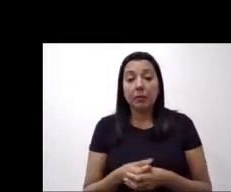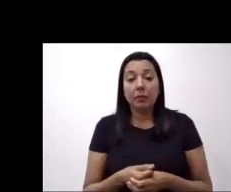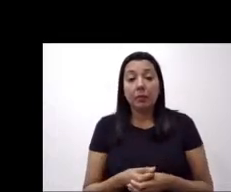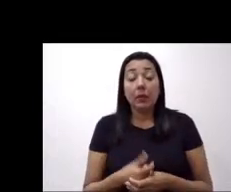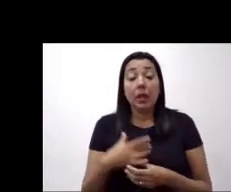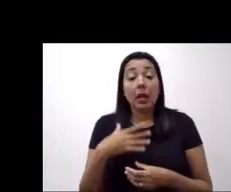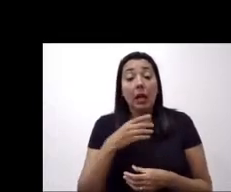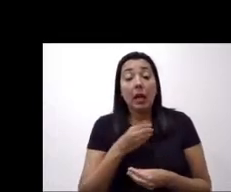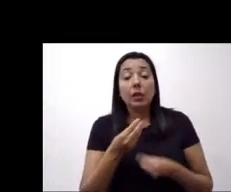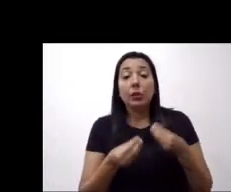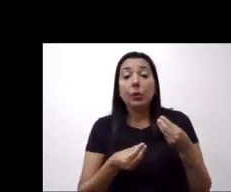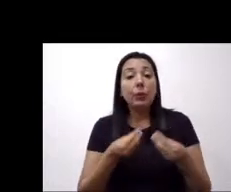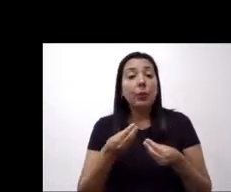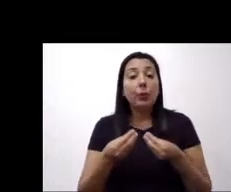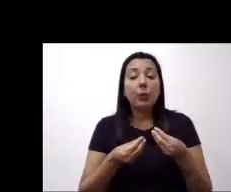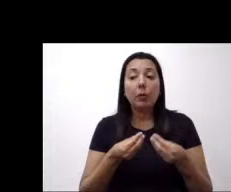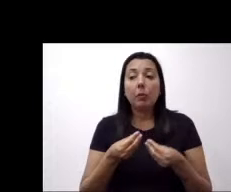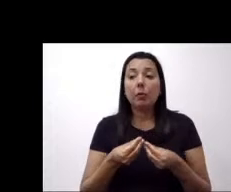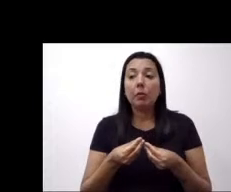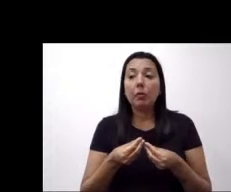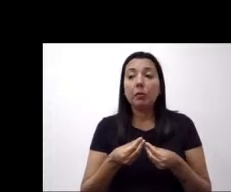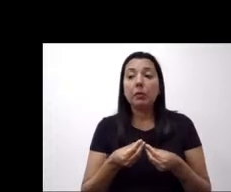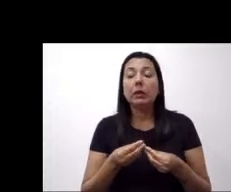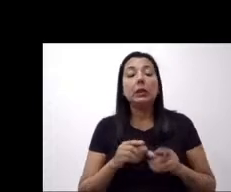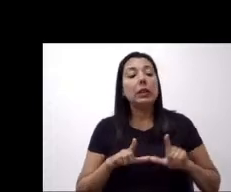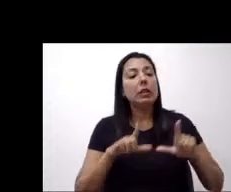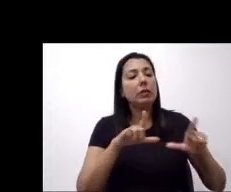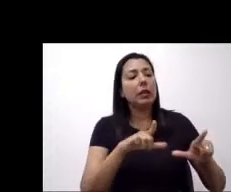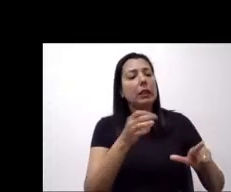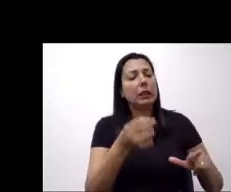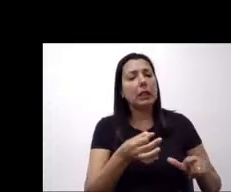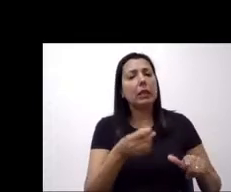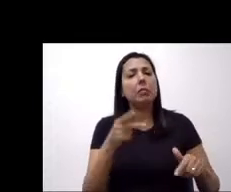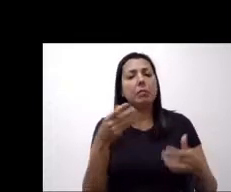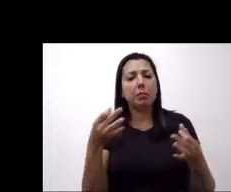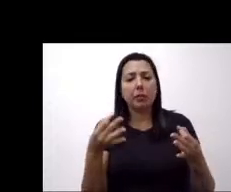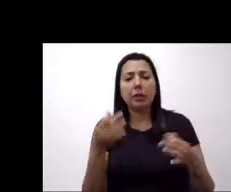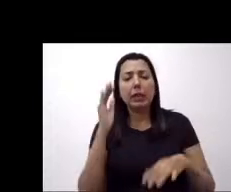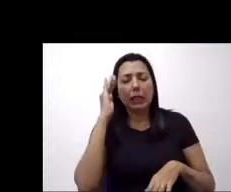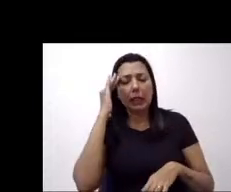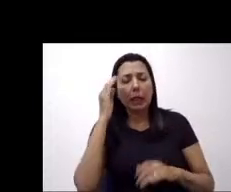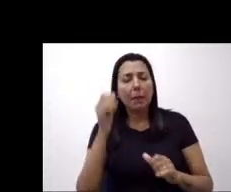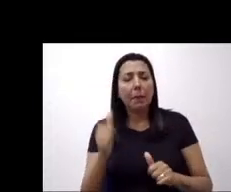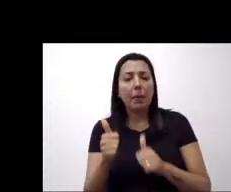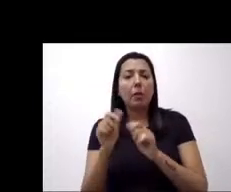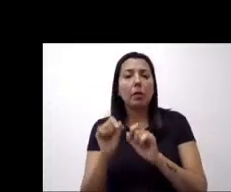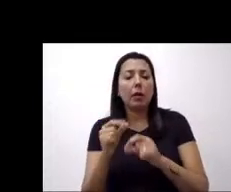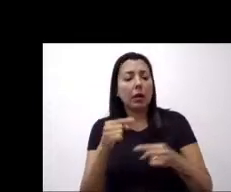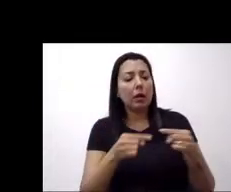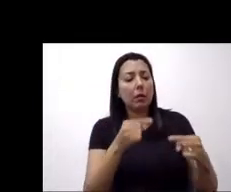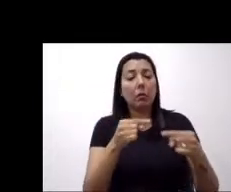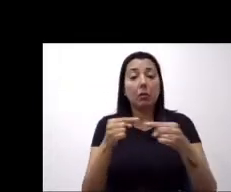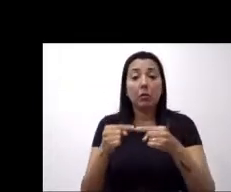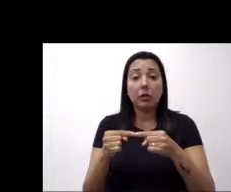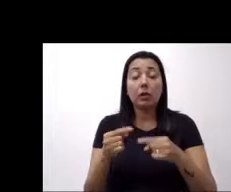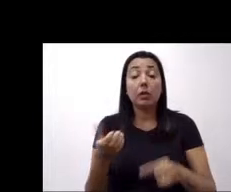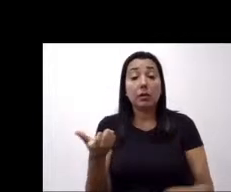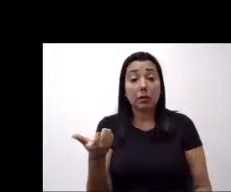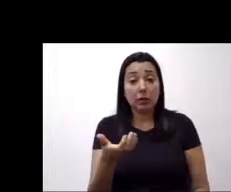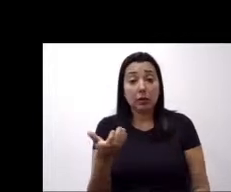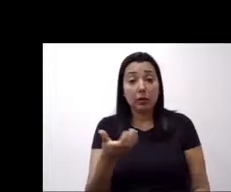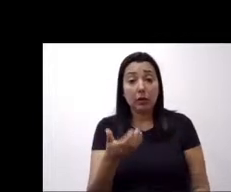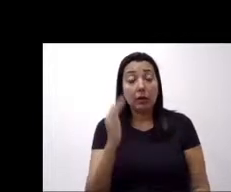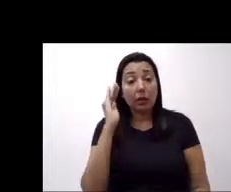can be the causality. What I try to present to you is, first, I just begin by an example. This is